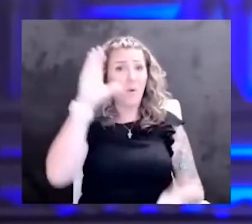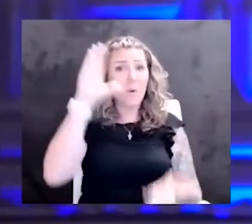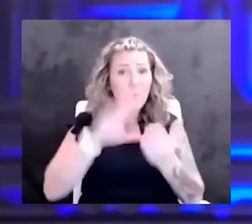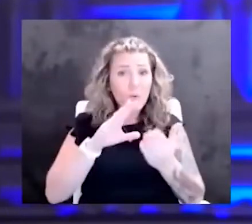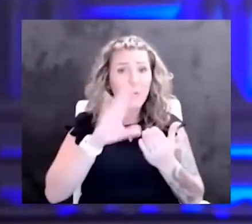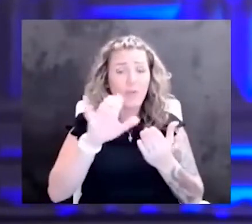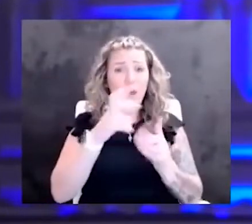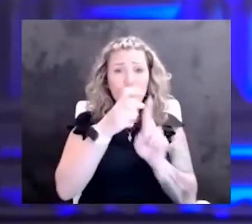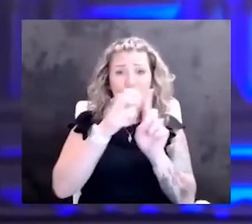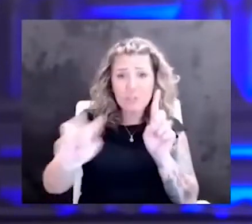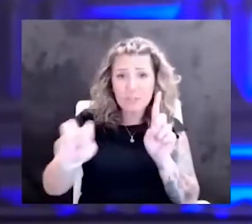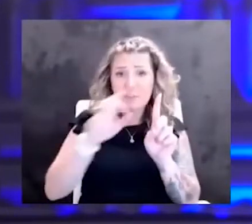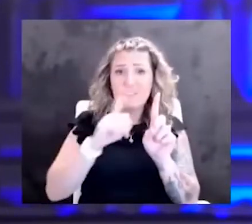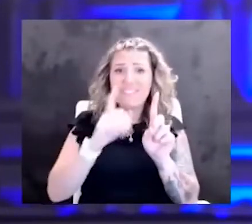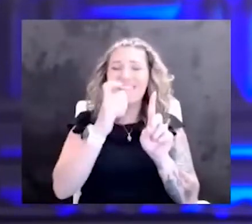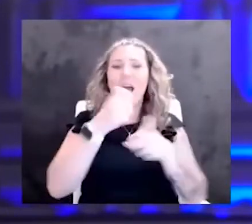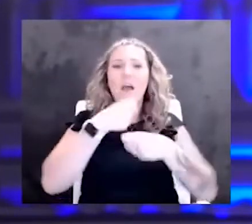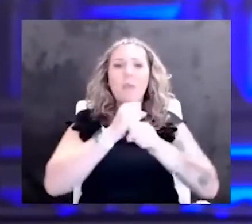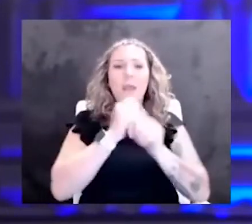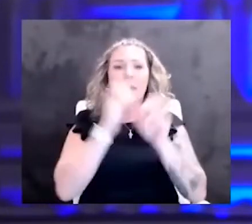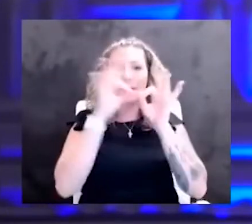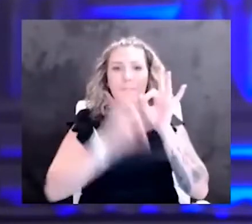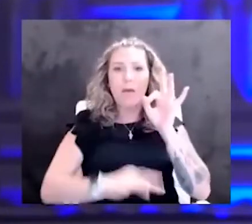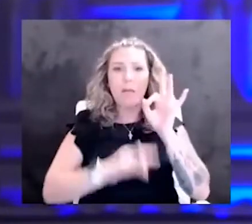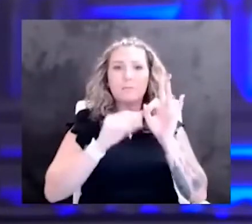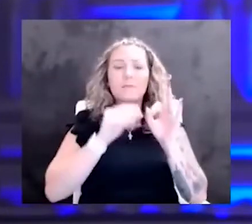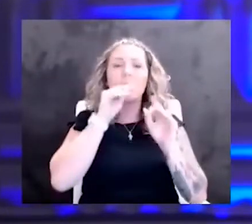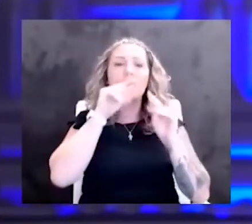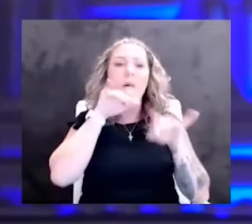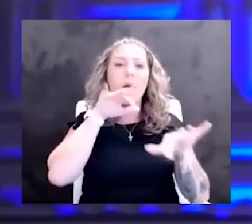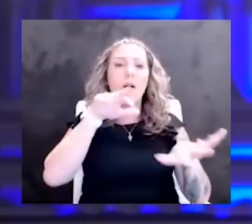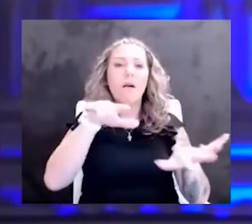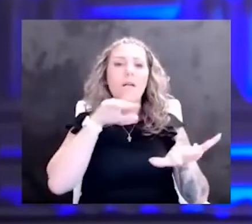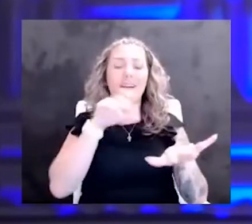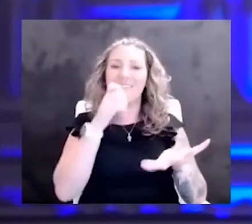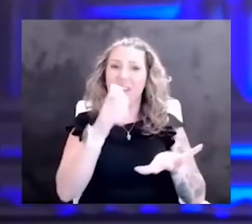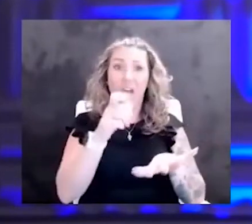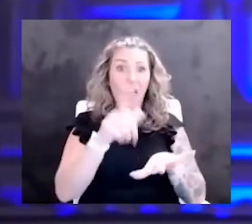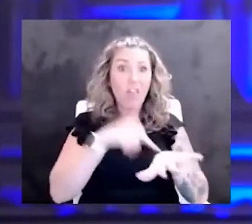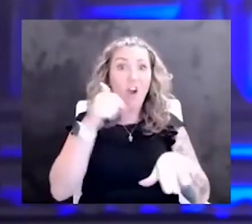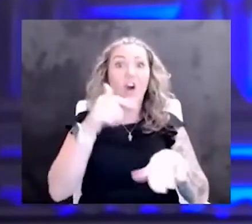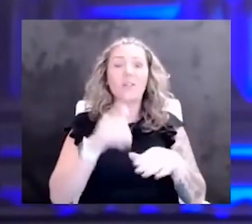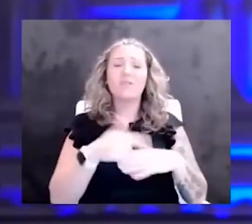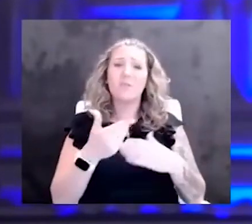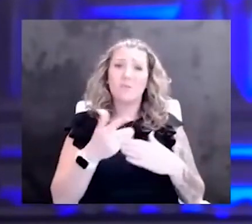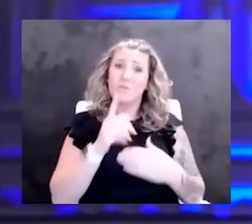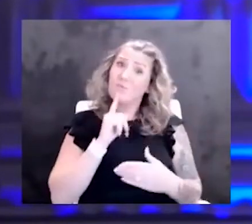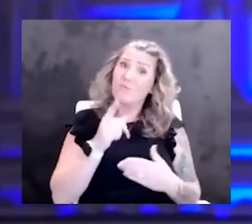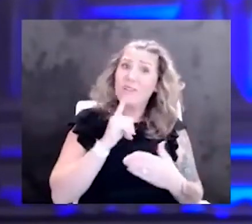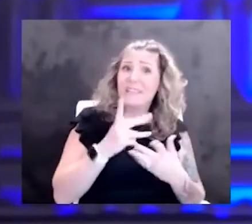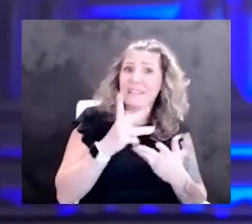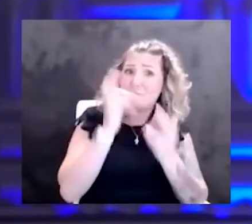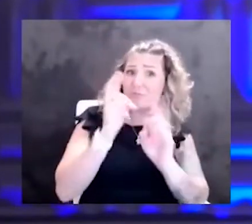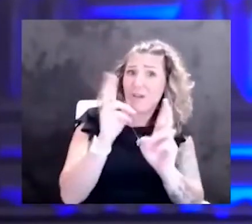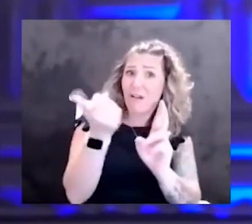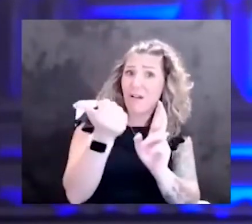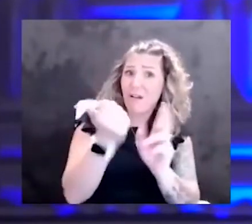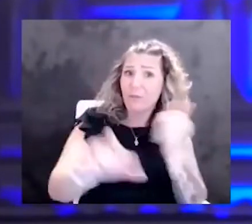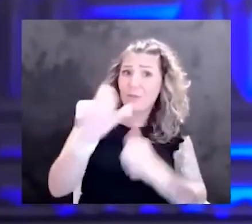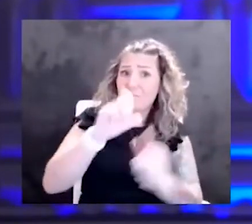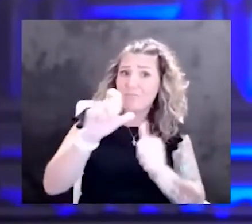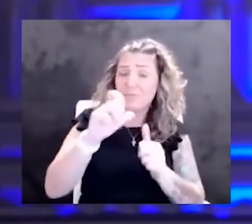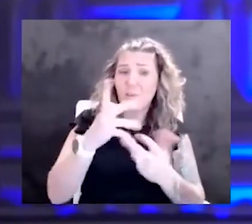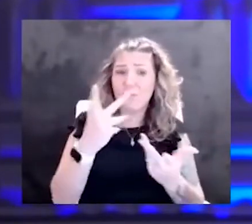as much. You aren't replicating as long. So it's an act of charity to other people around you and to your community to help